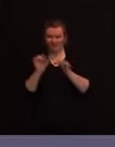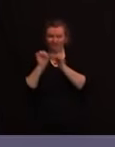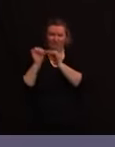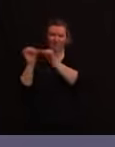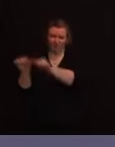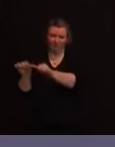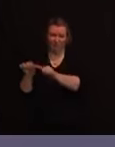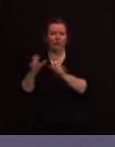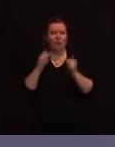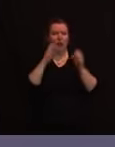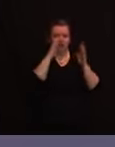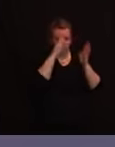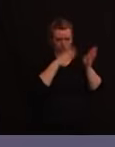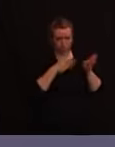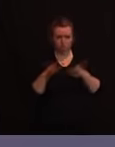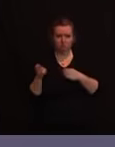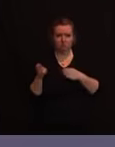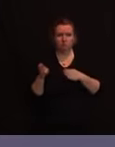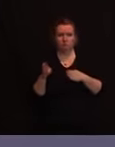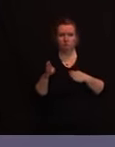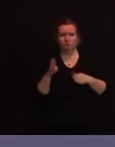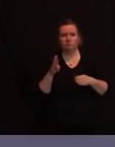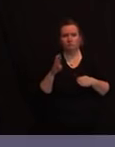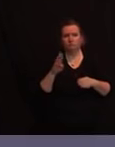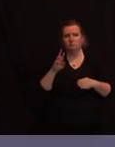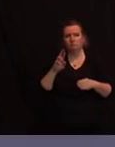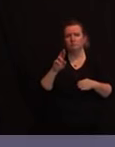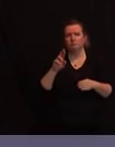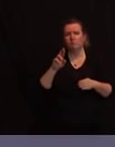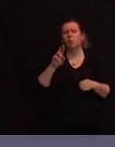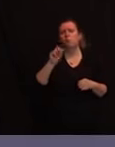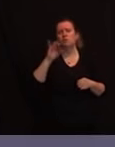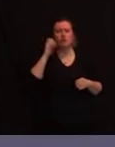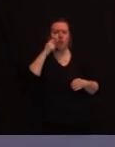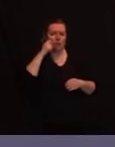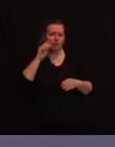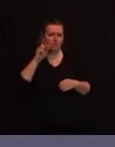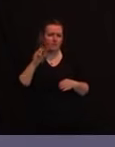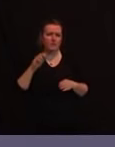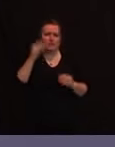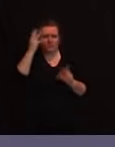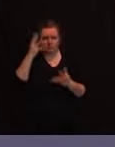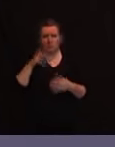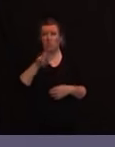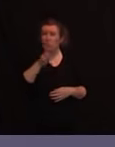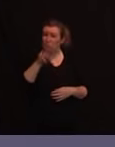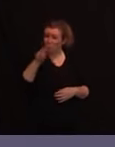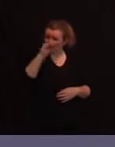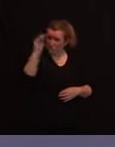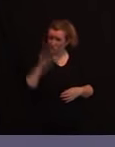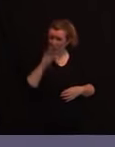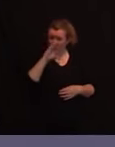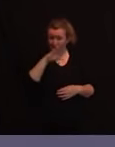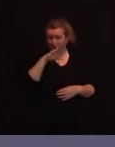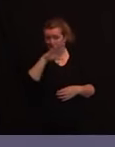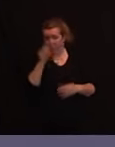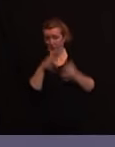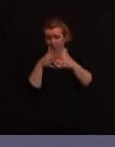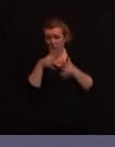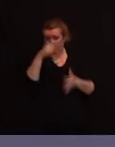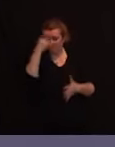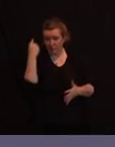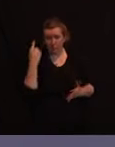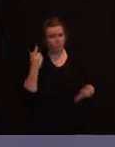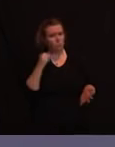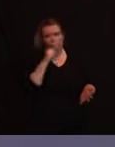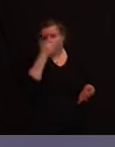data, again, the African American number at 22%, that is relative, let's not forget this, folks,